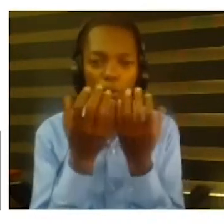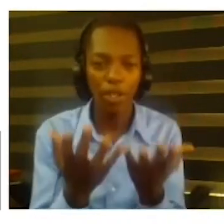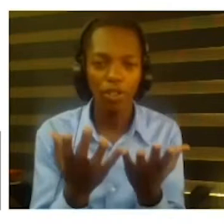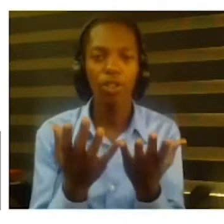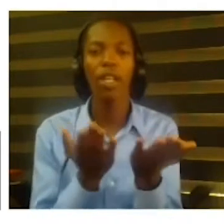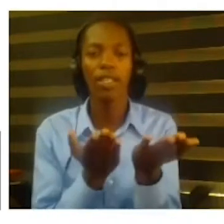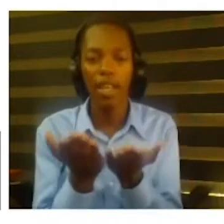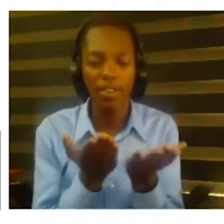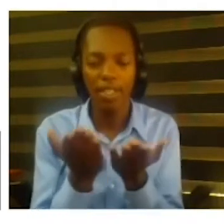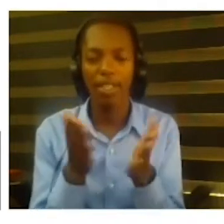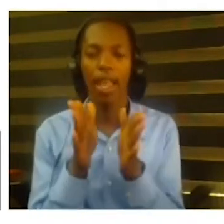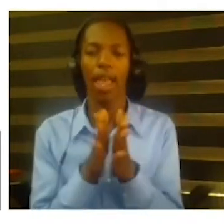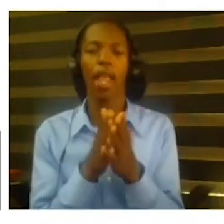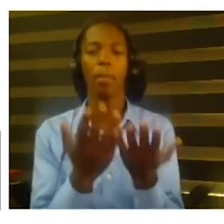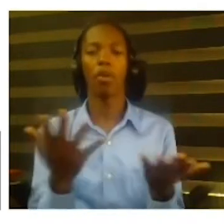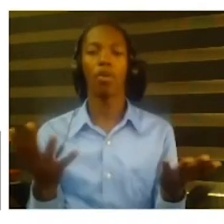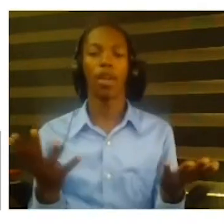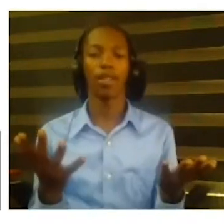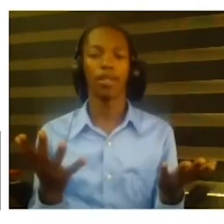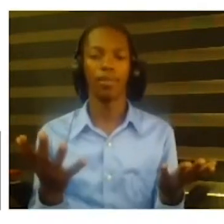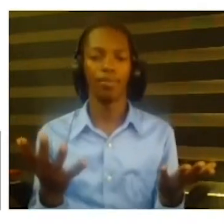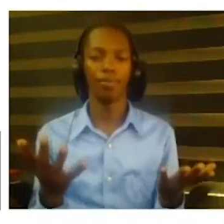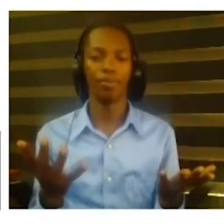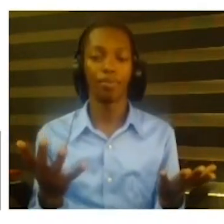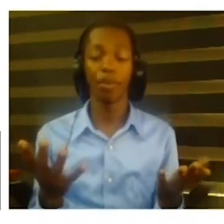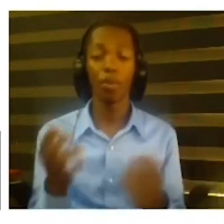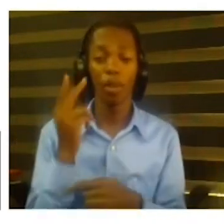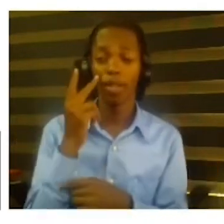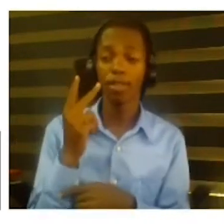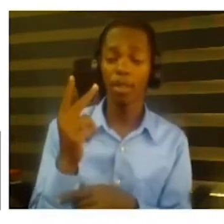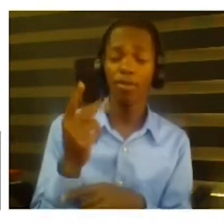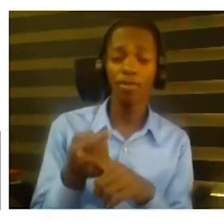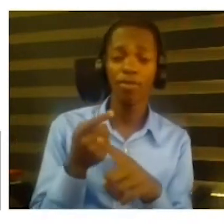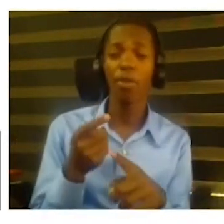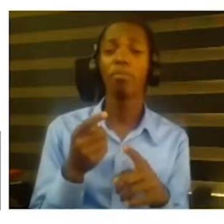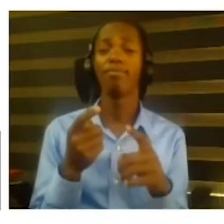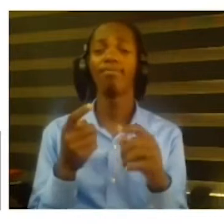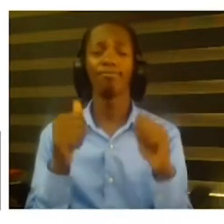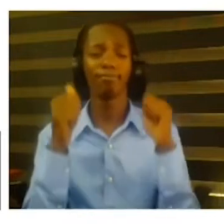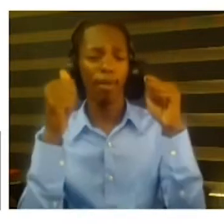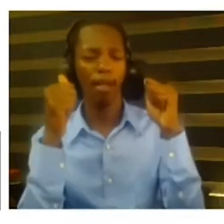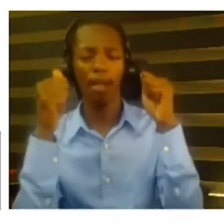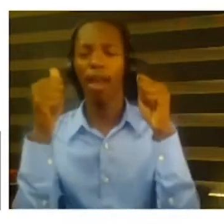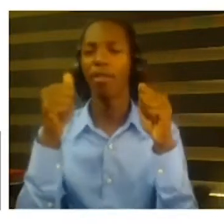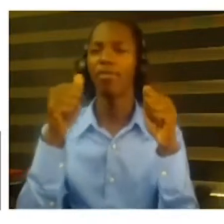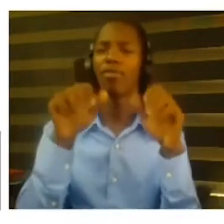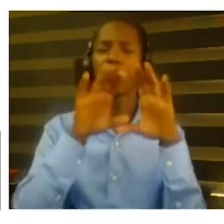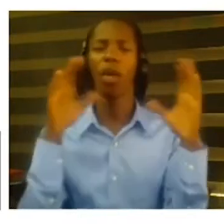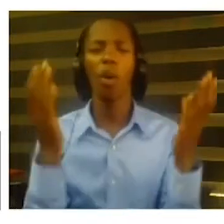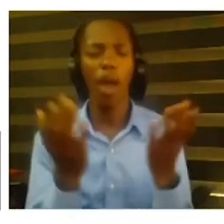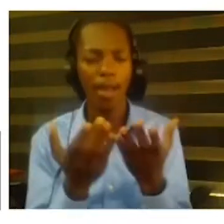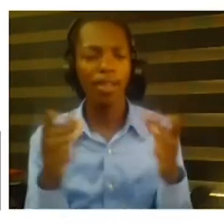and products. We will hear from champions across the globe and here in Africa,